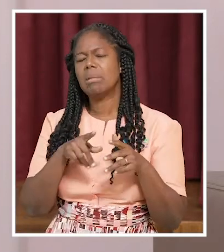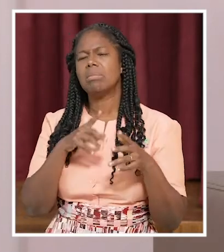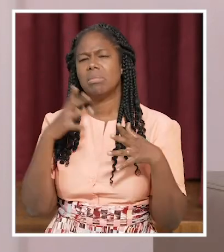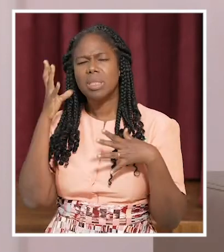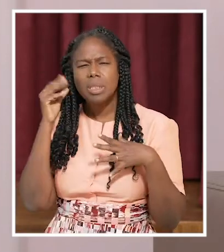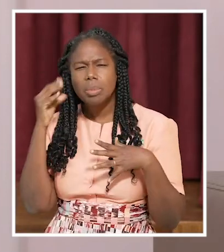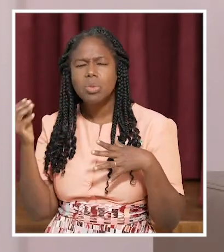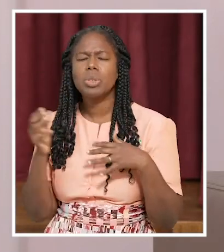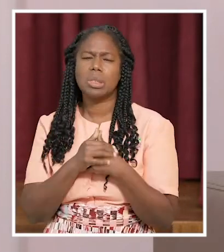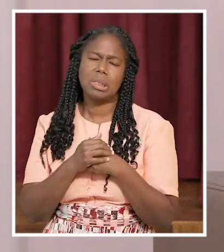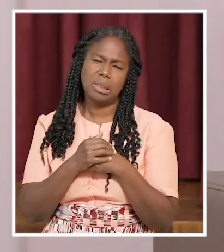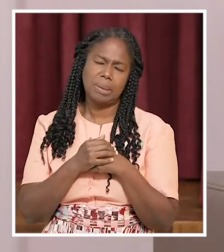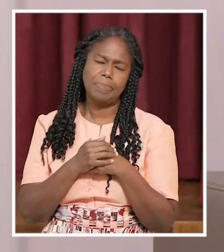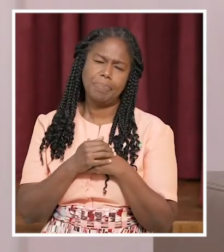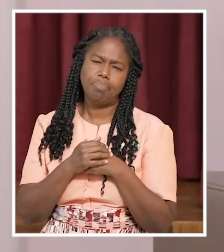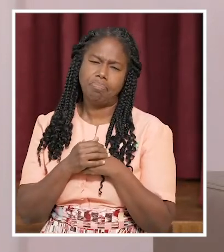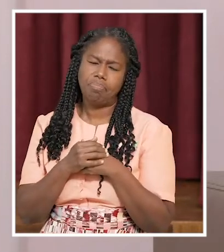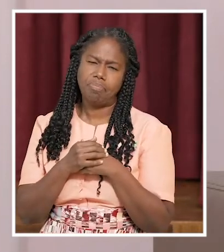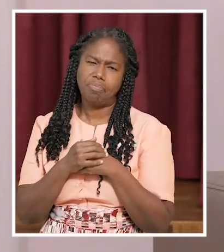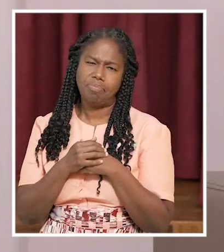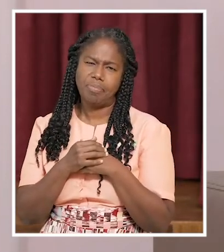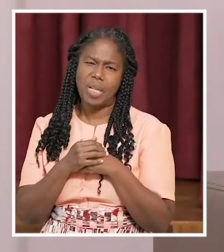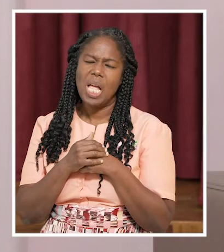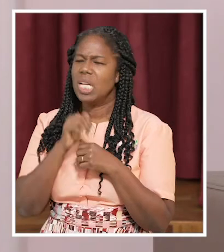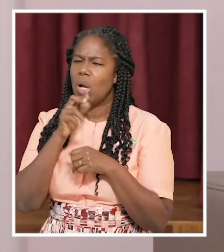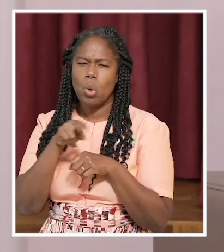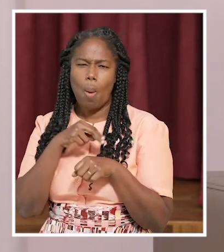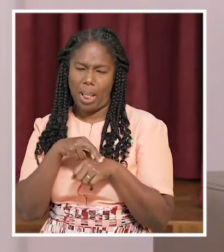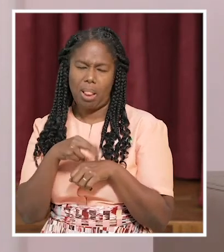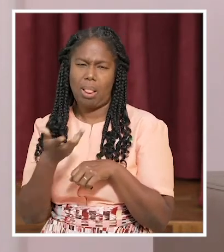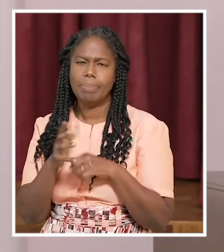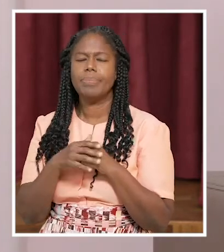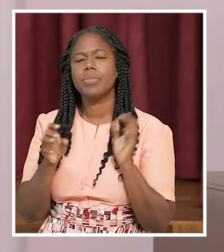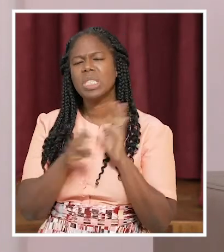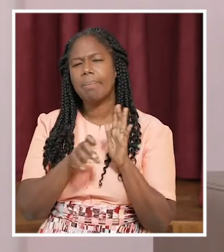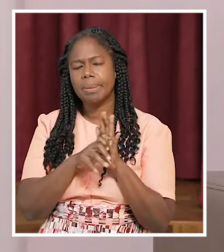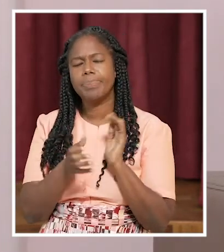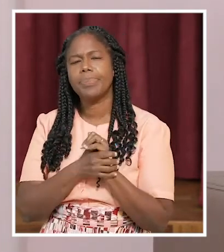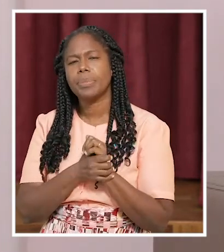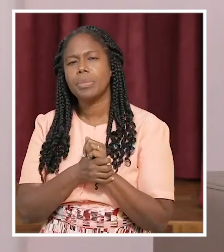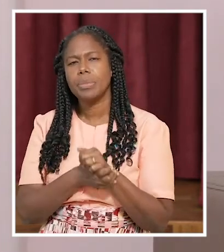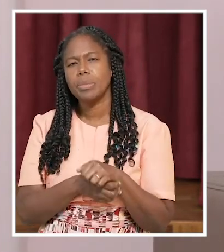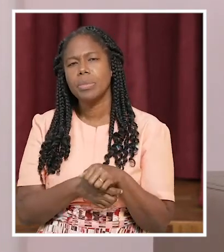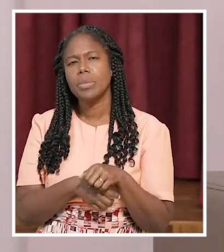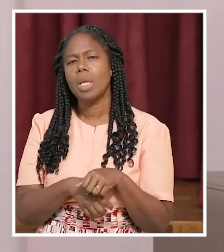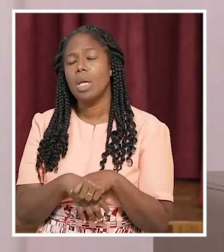events. Usually things outside of your normal day-to-day experience. For instance, somebody was attacked at